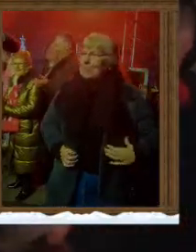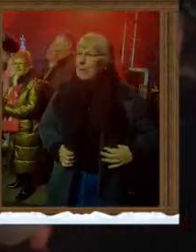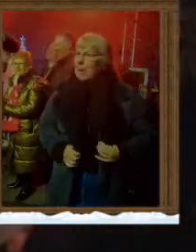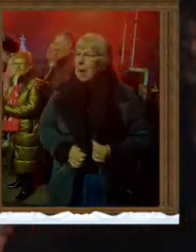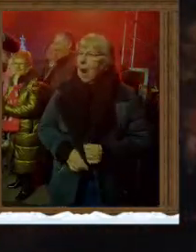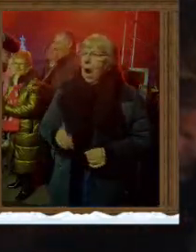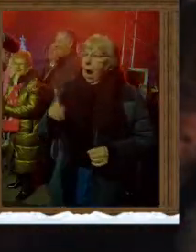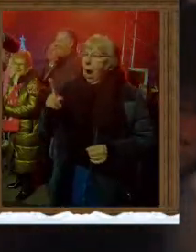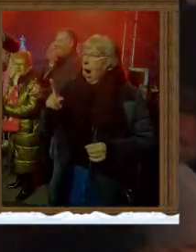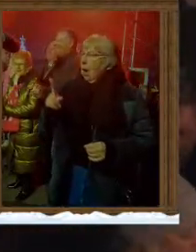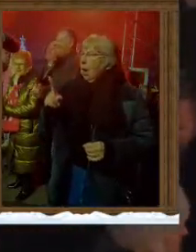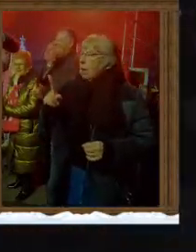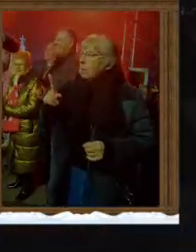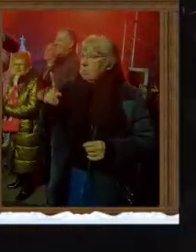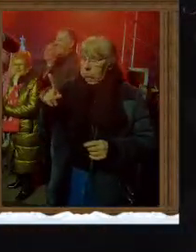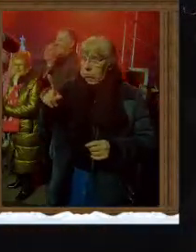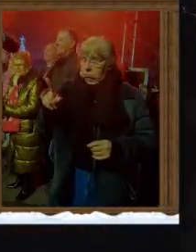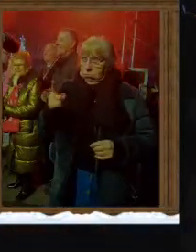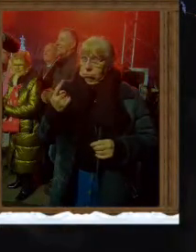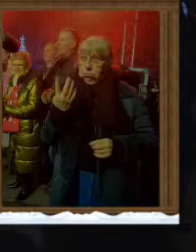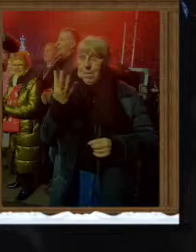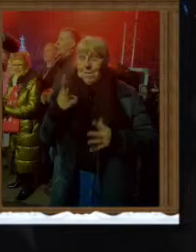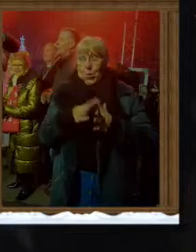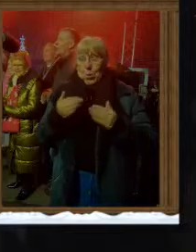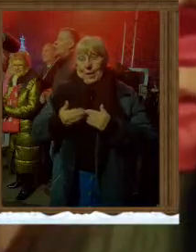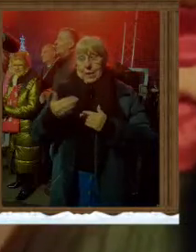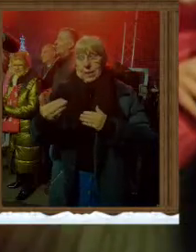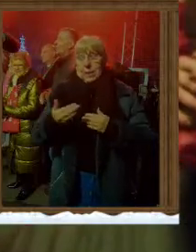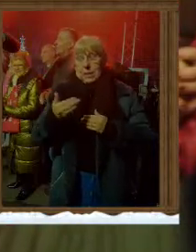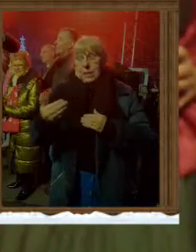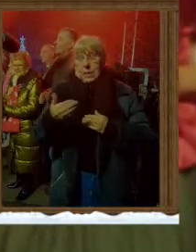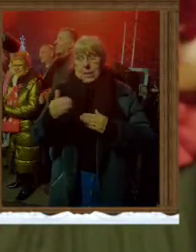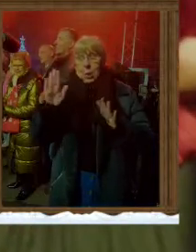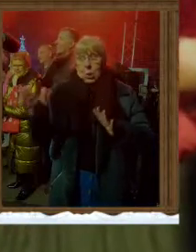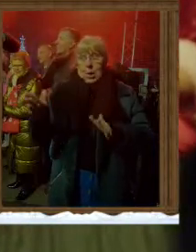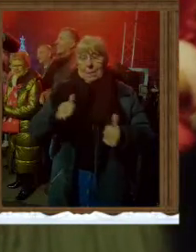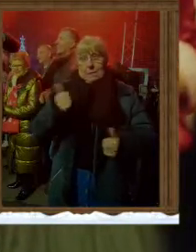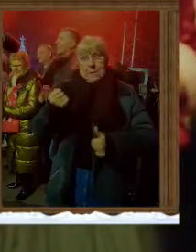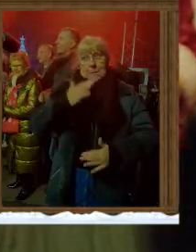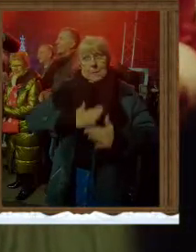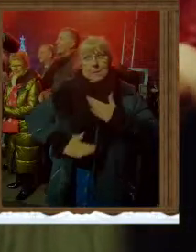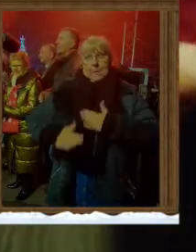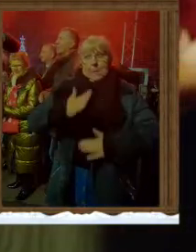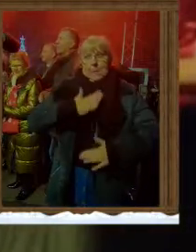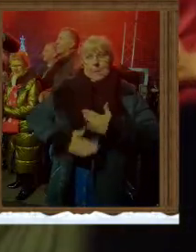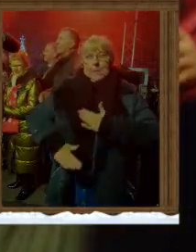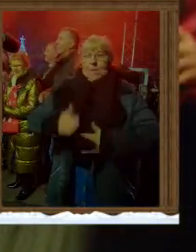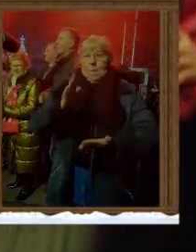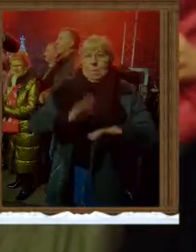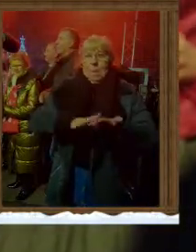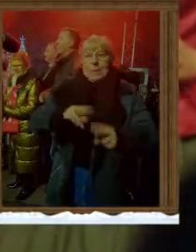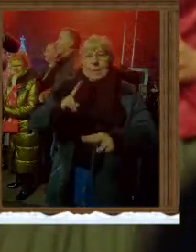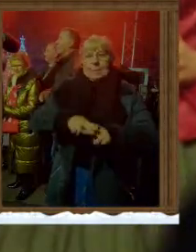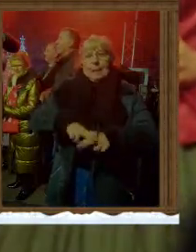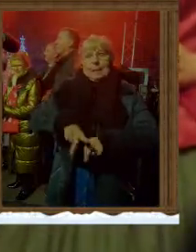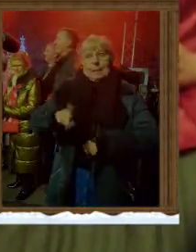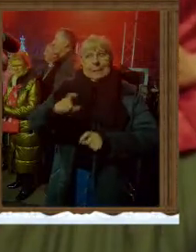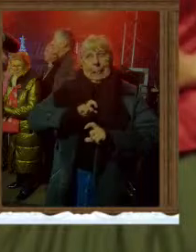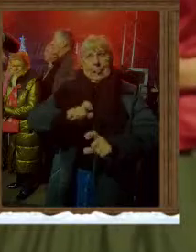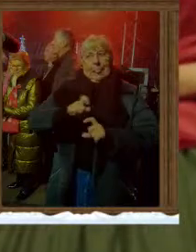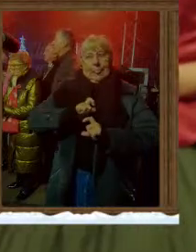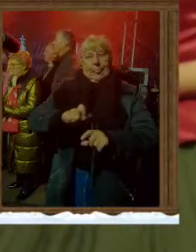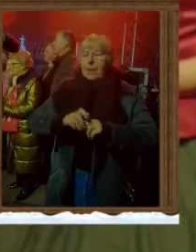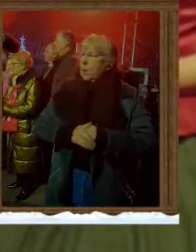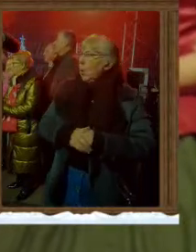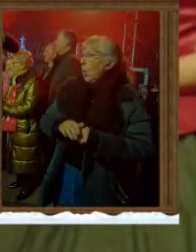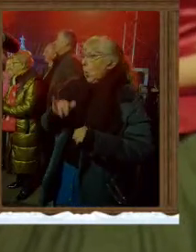But look, there's still 4 weeks to go. Yes. So you have to be very, very good for your mummies and daddies. All to play for. Oh,